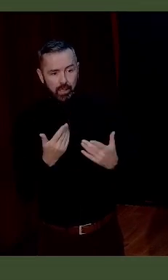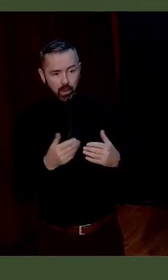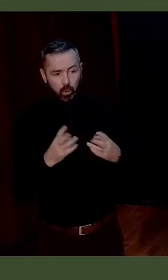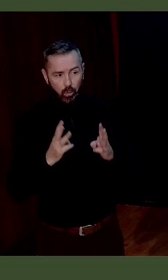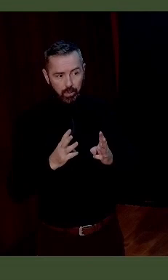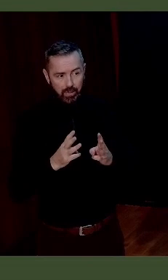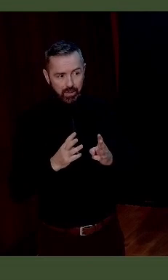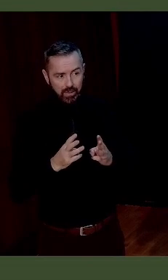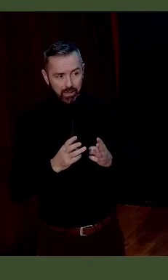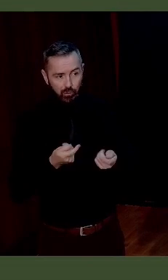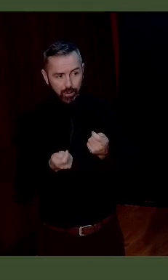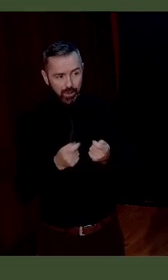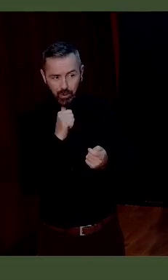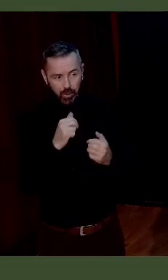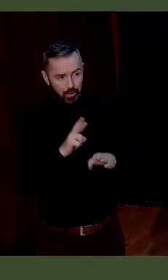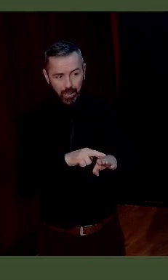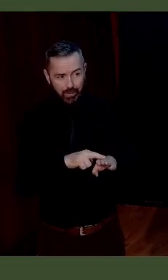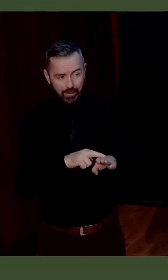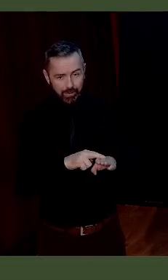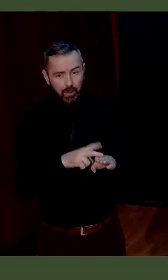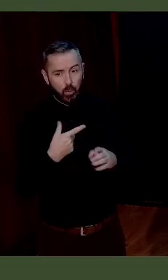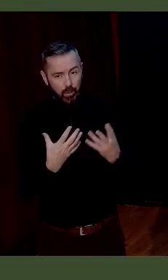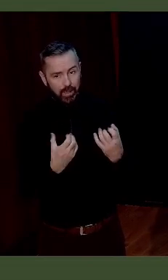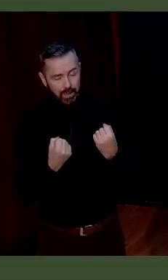much better, which came into being on this island.